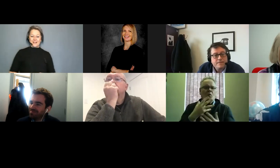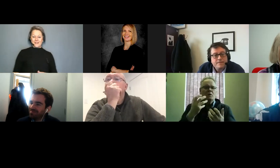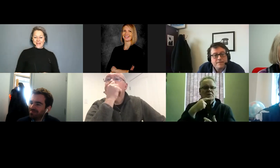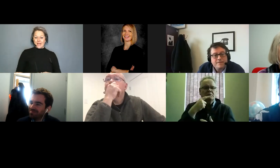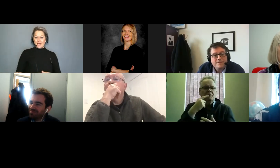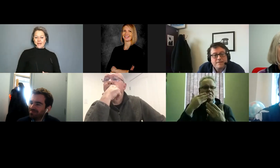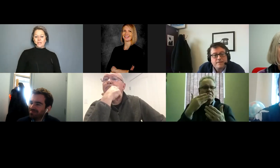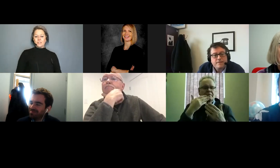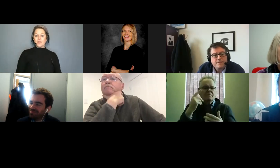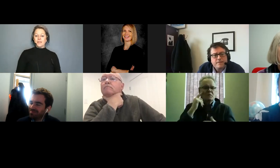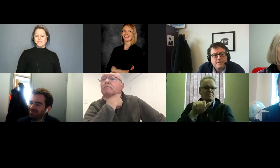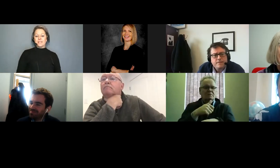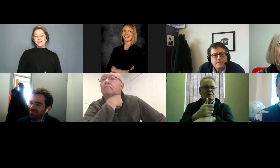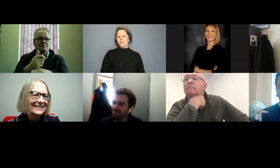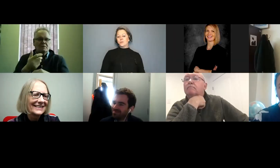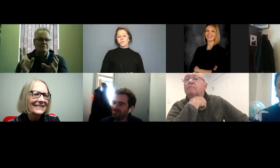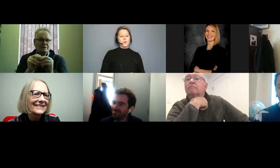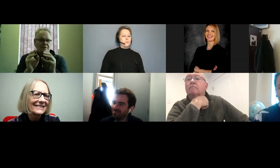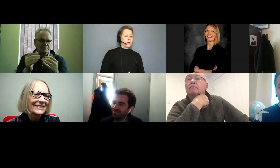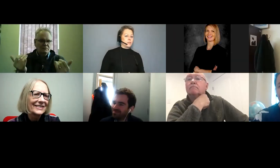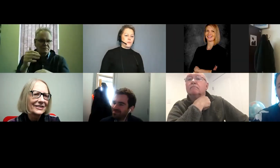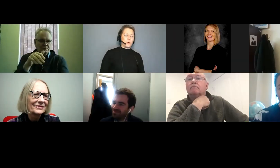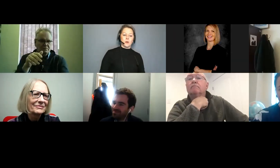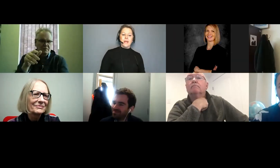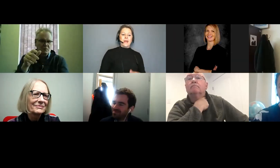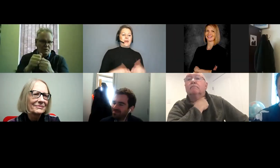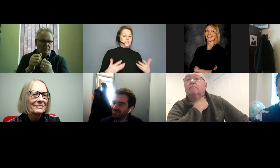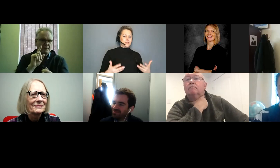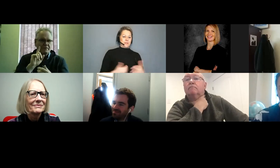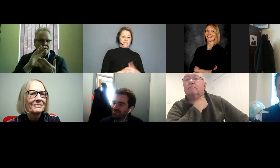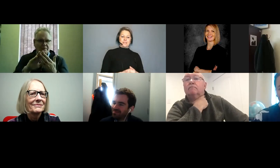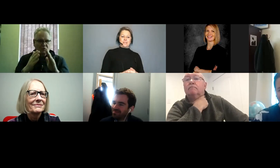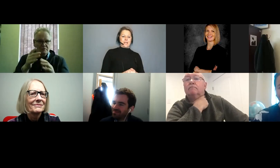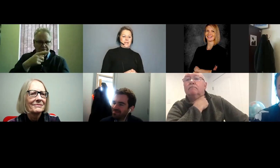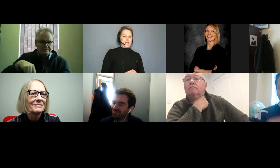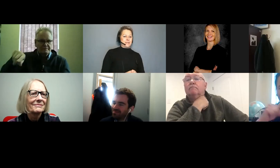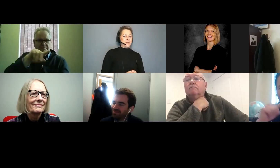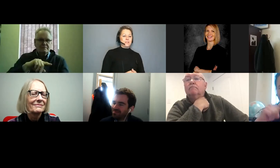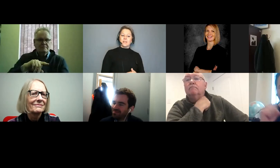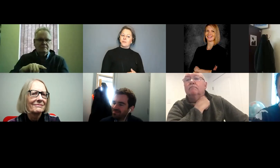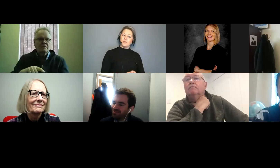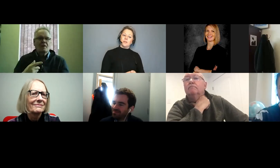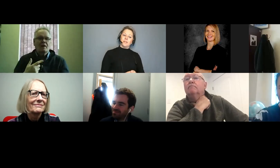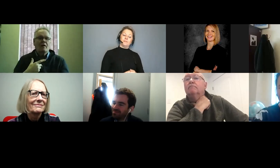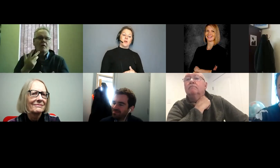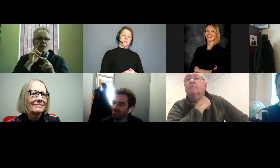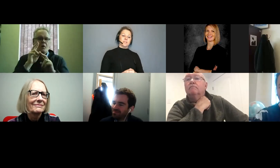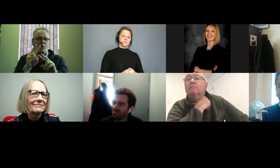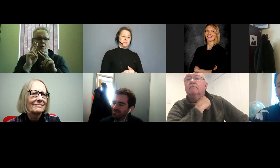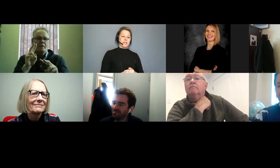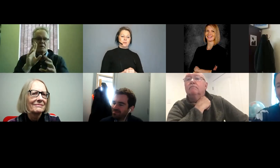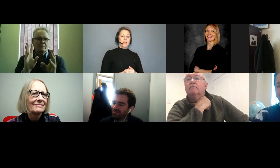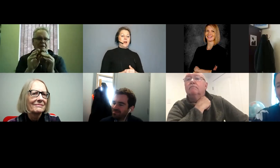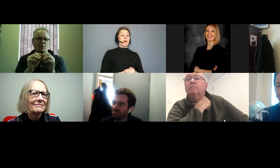Yes, hi there. I just wanted to say thank you so much for having this meeting today and having the deaf community involved in